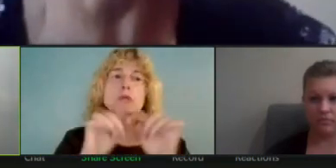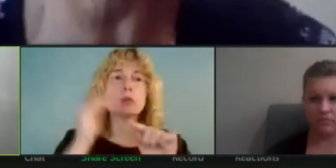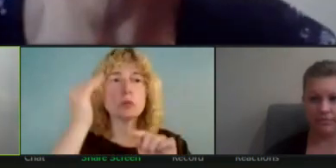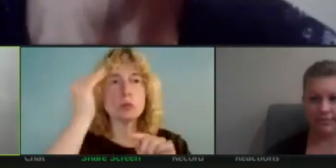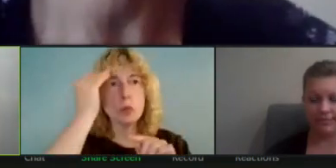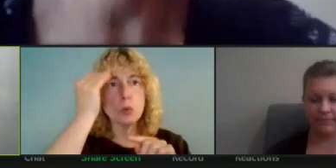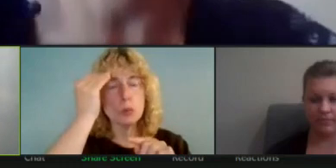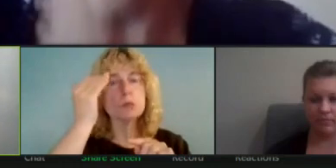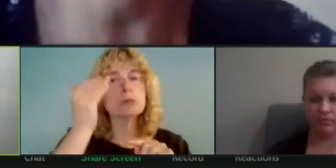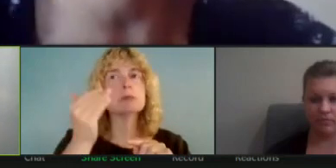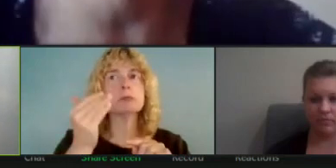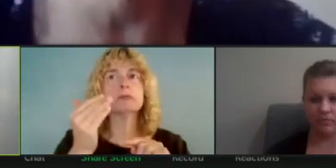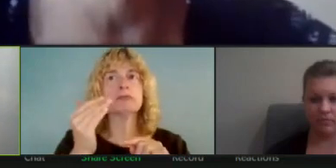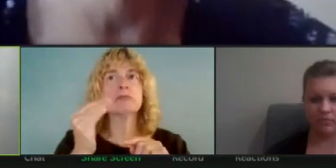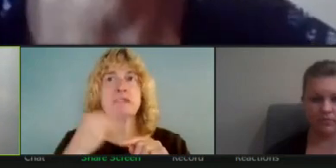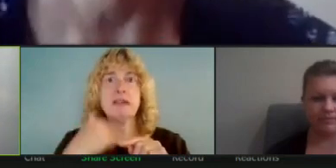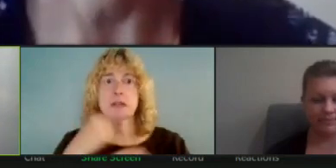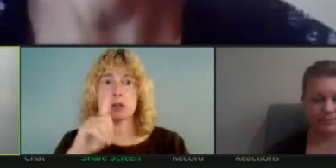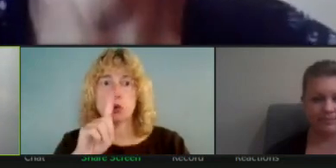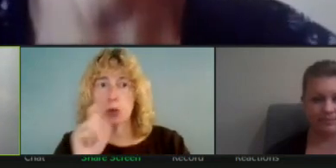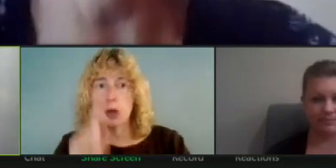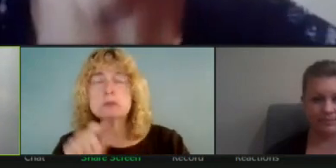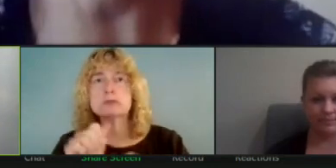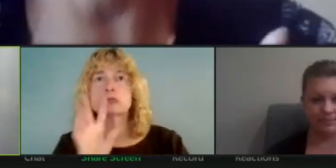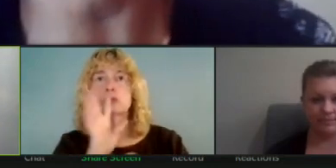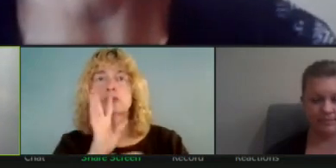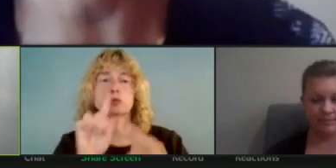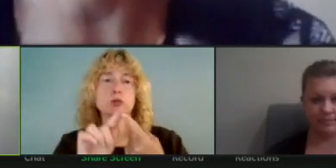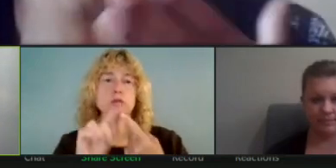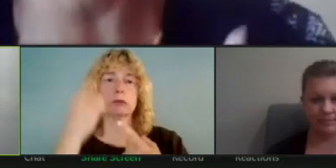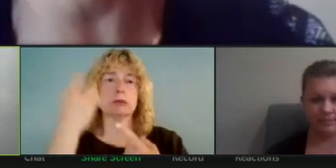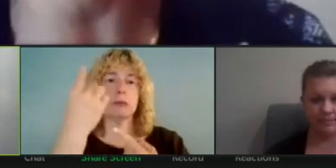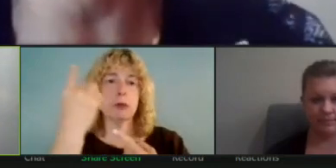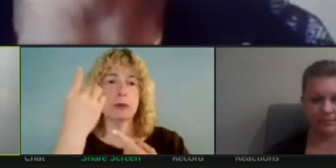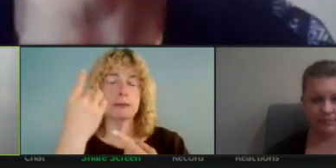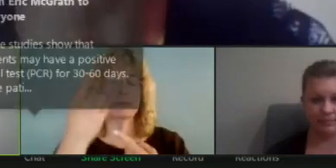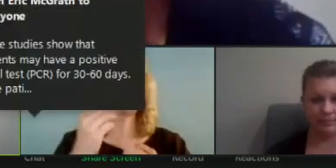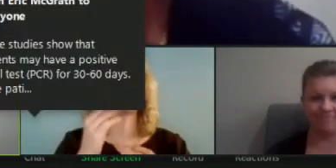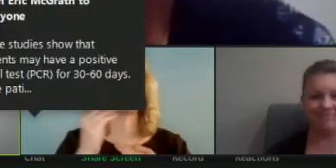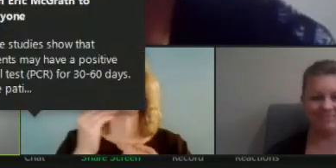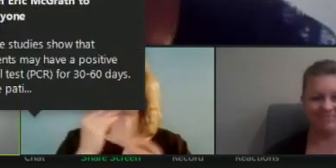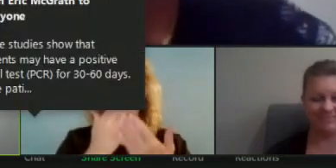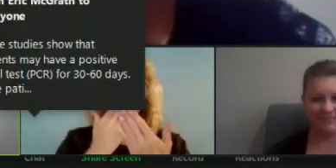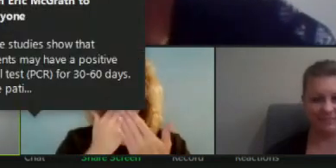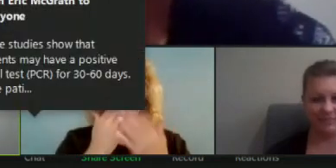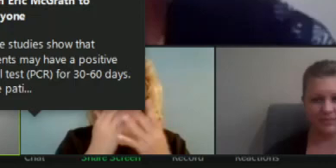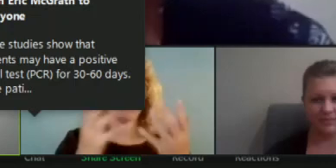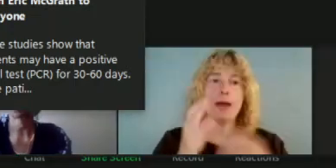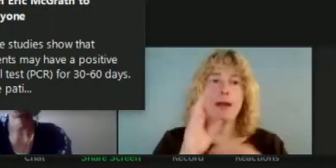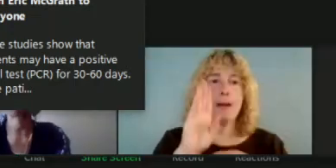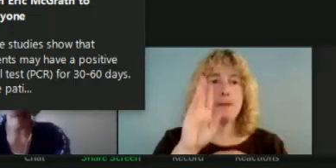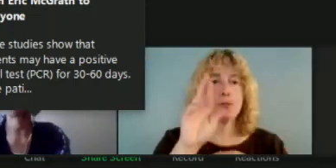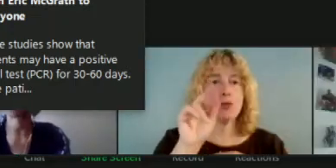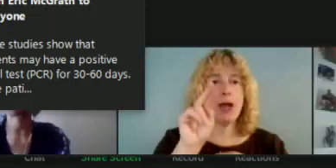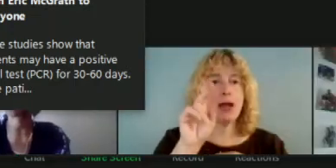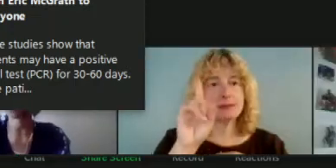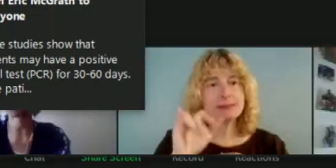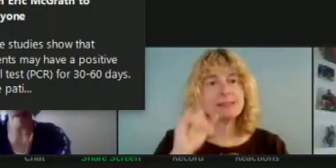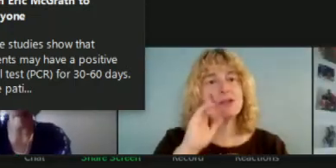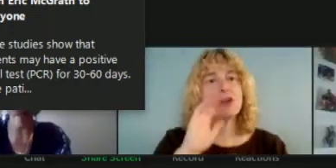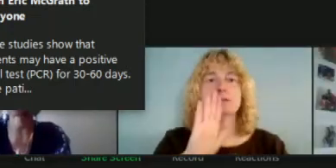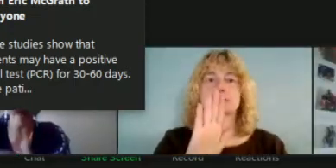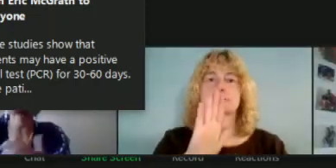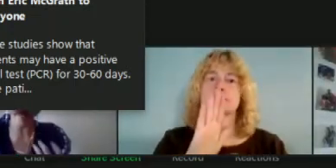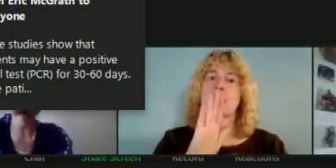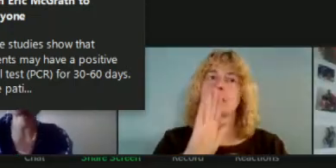have questions that you can speak to someone. And just lastly to add, thank you so much, Brandy, again, for the leadership of our governor